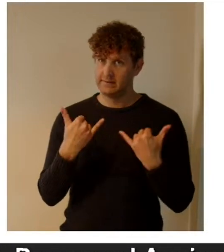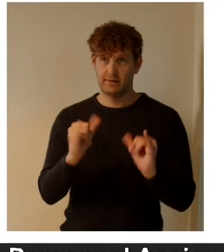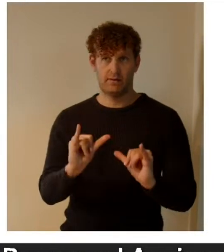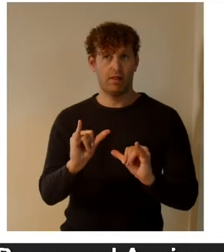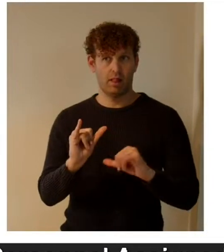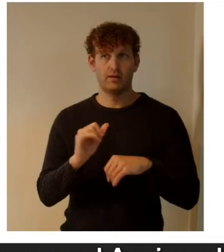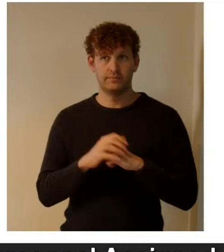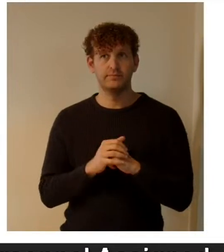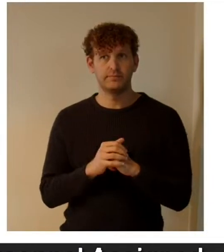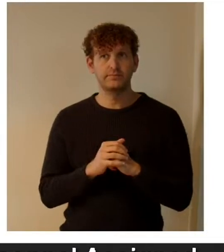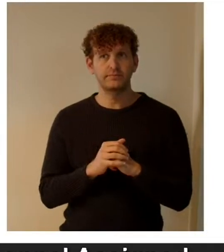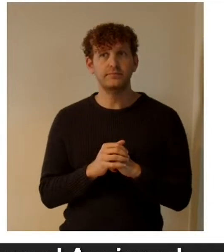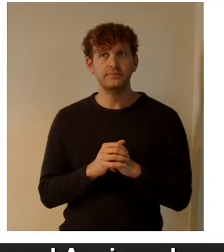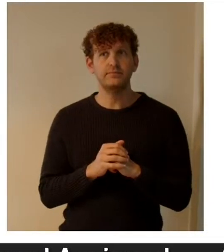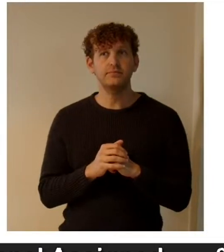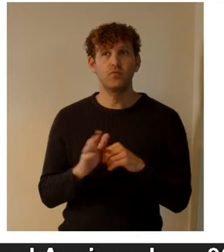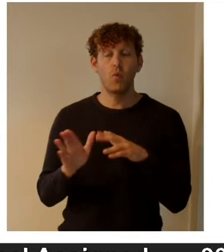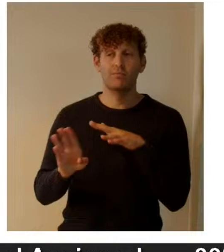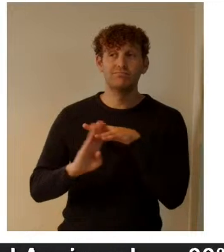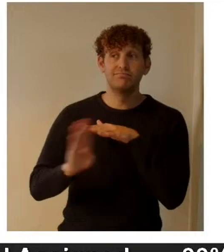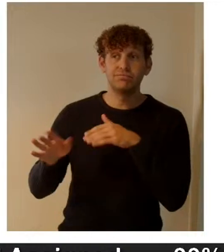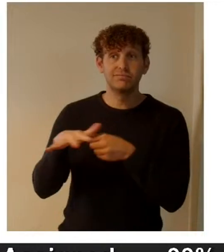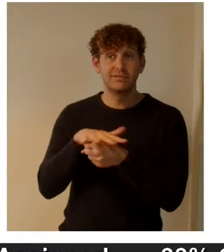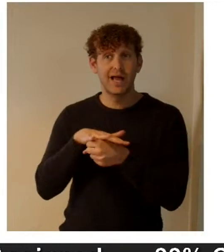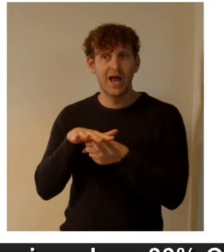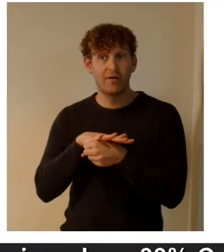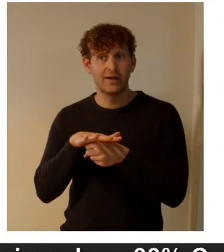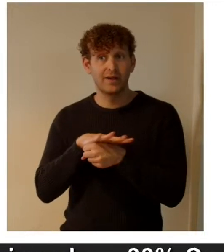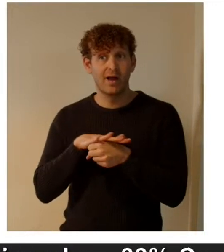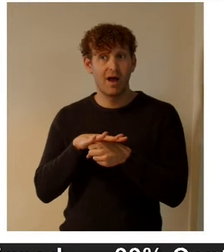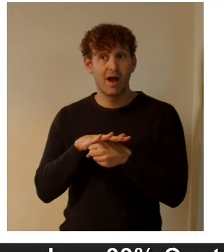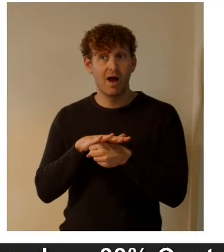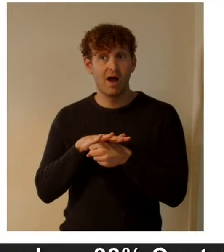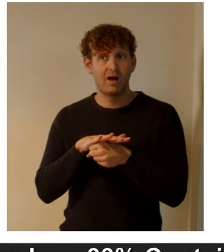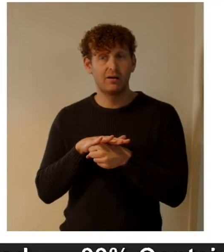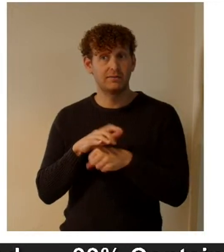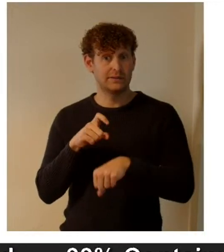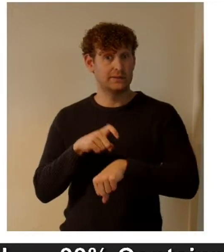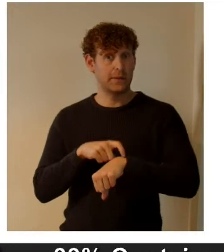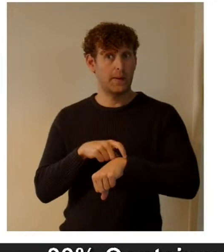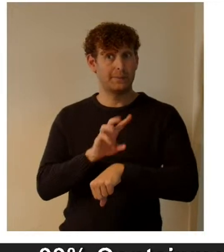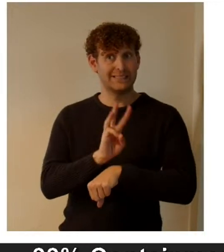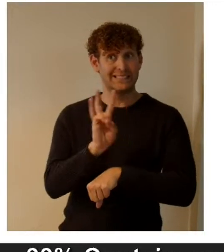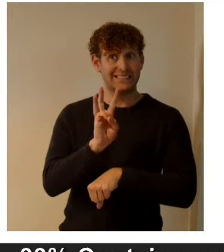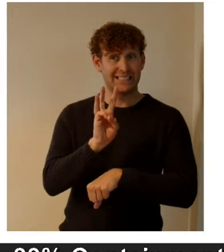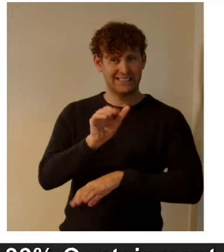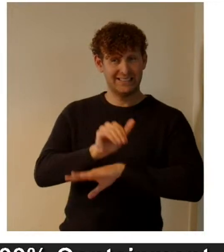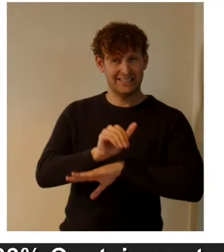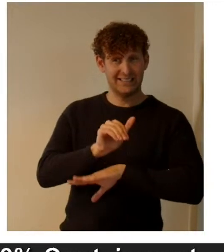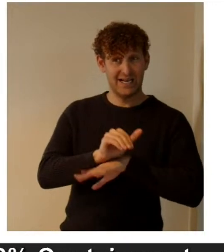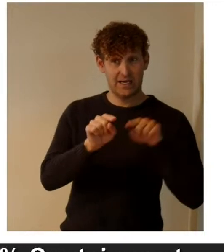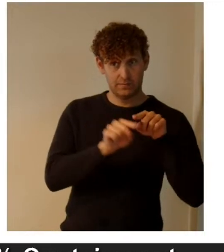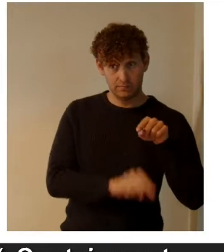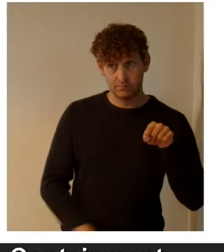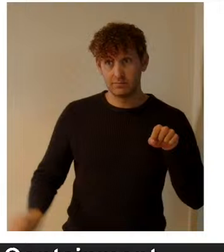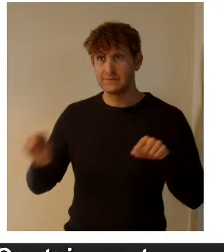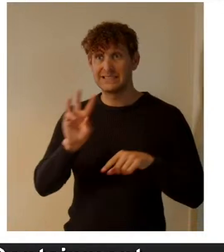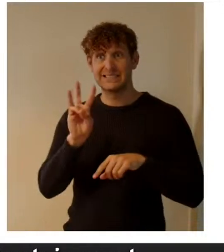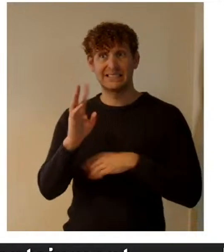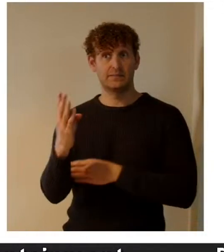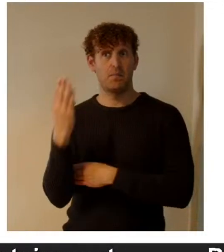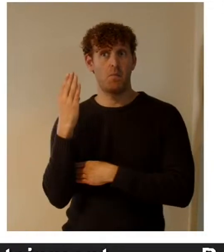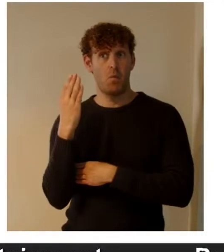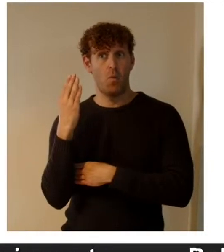ordered areas. Again, that curfew is from 6 p.m. till 6 a.m., and it's only for the